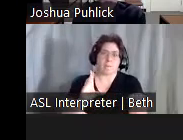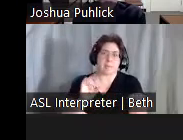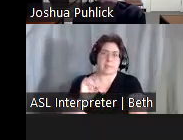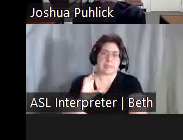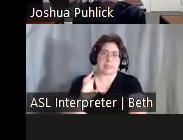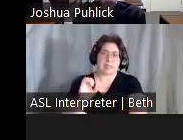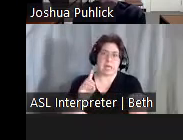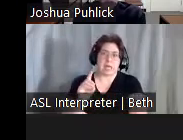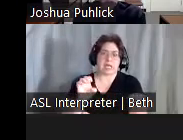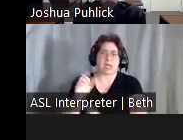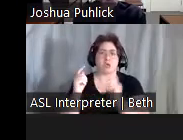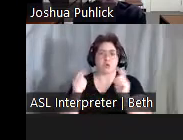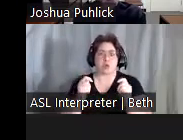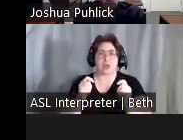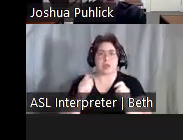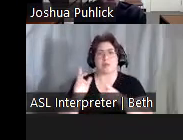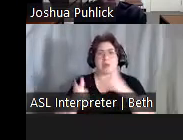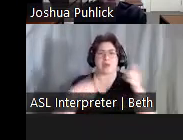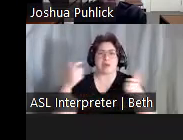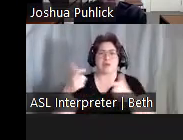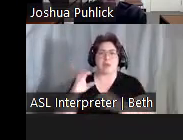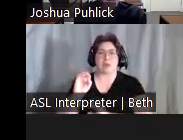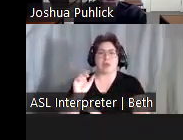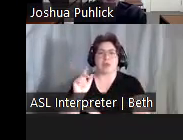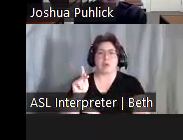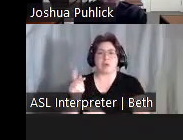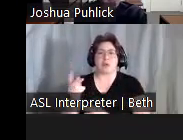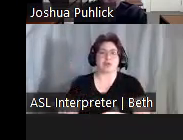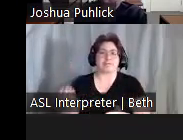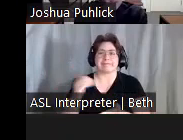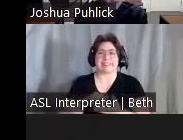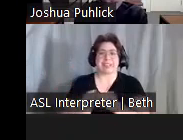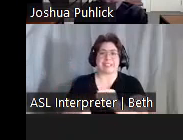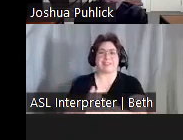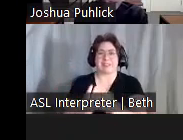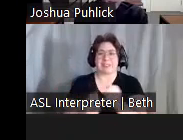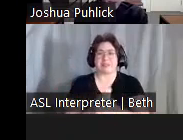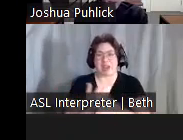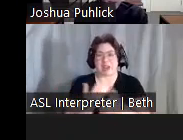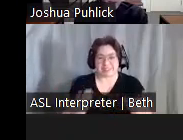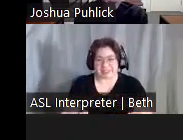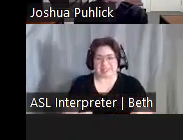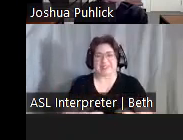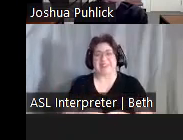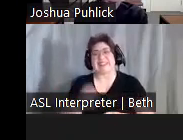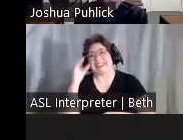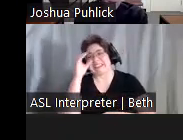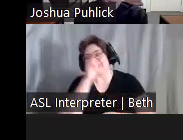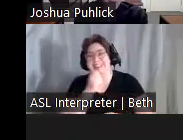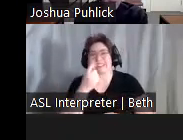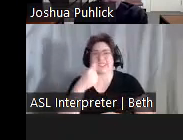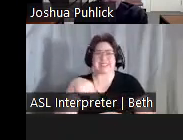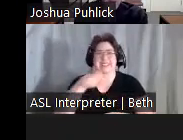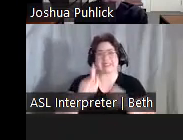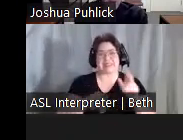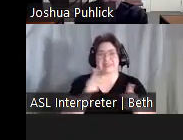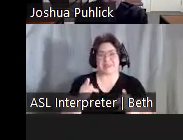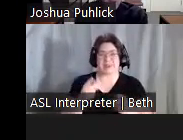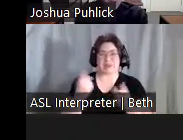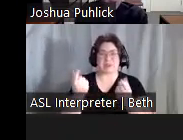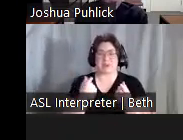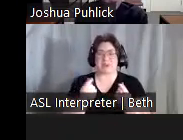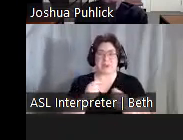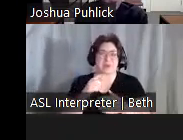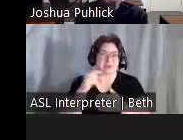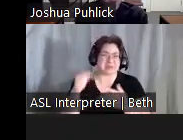which ended up resprouting on us. So I guess for folks who are doing this sort of